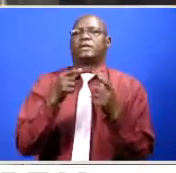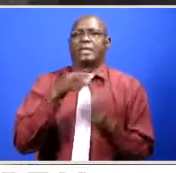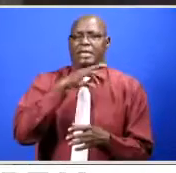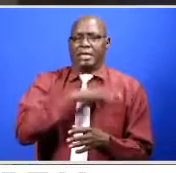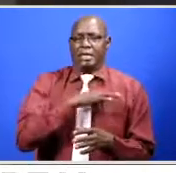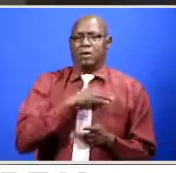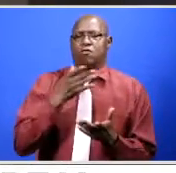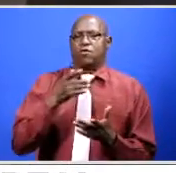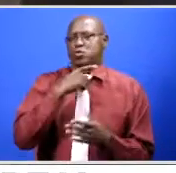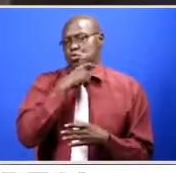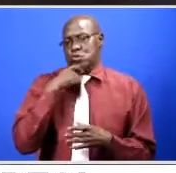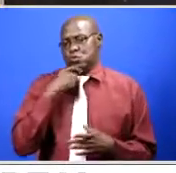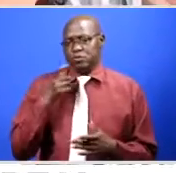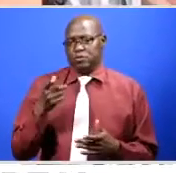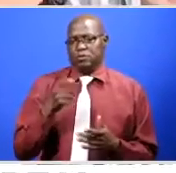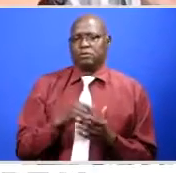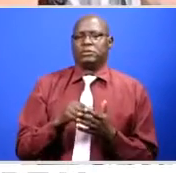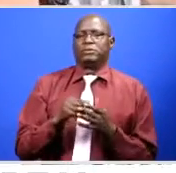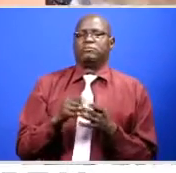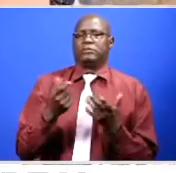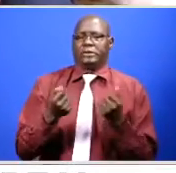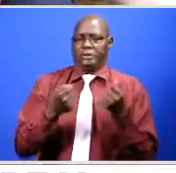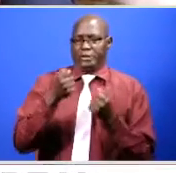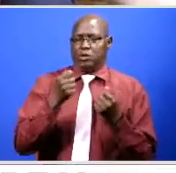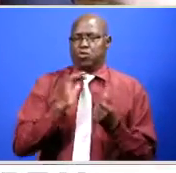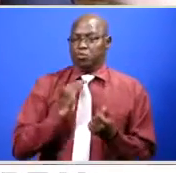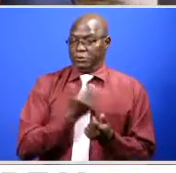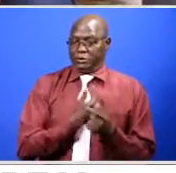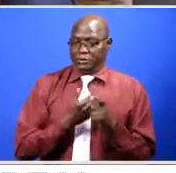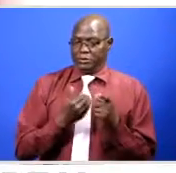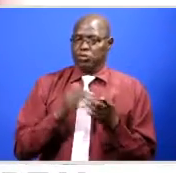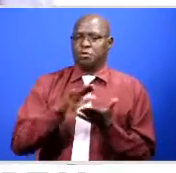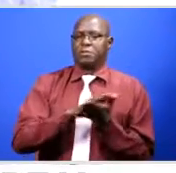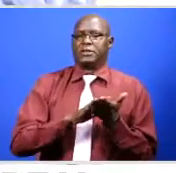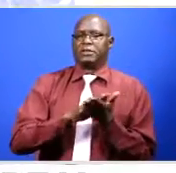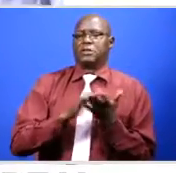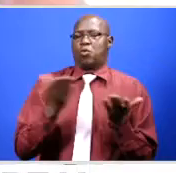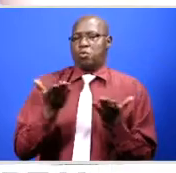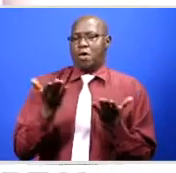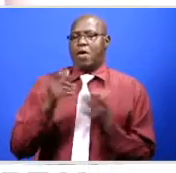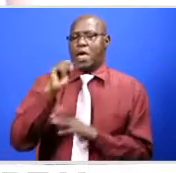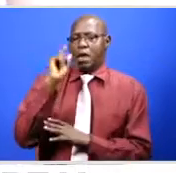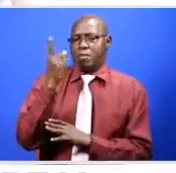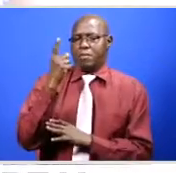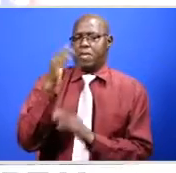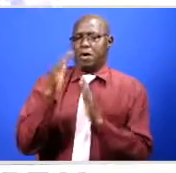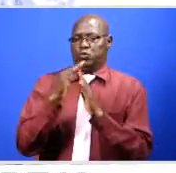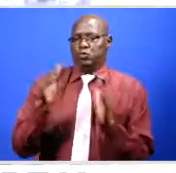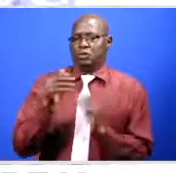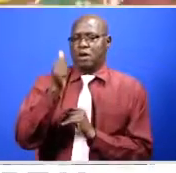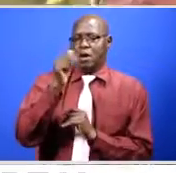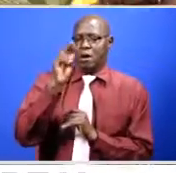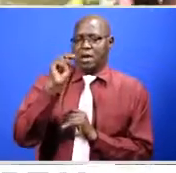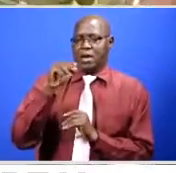The Secretariat of the National Steering Committee on Drought Response will be based in Harambee House Annex. Meanwhile, Deputy President